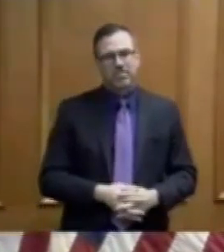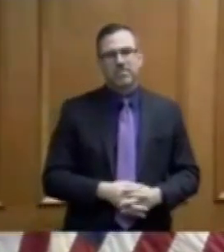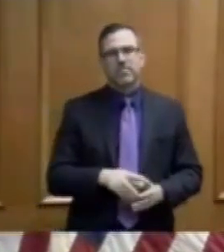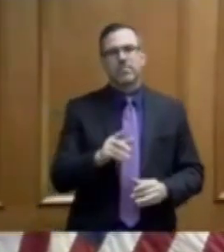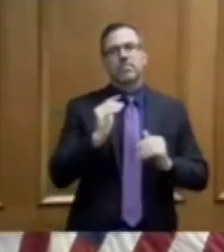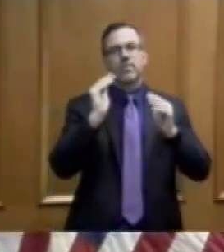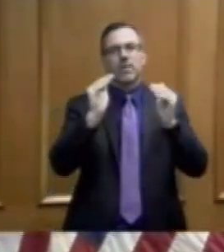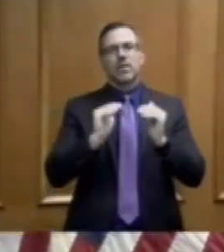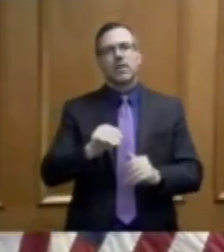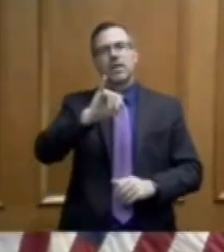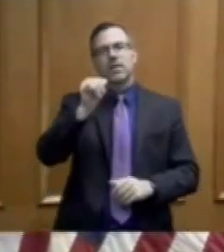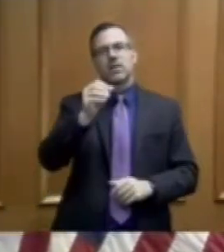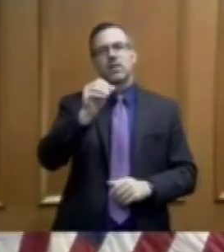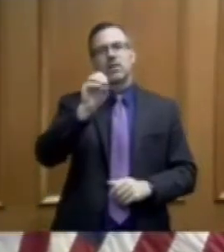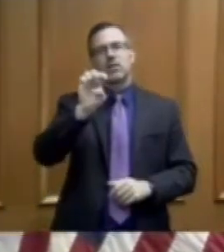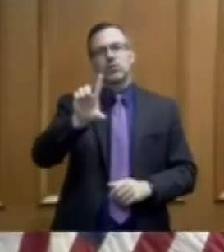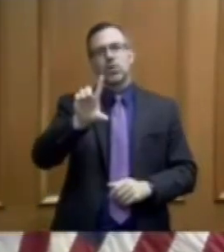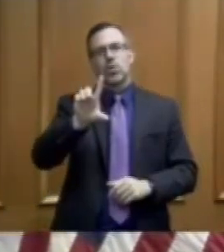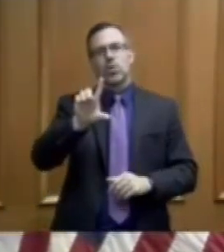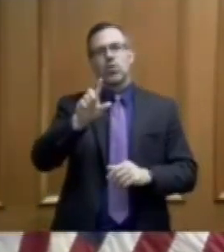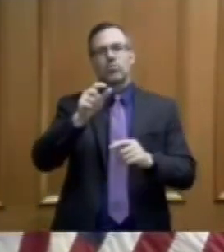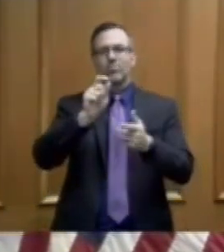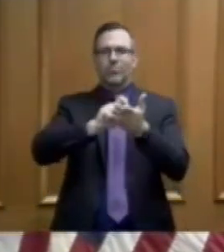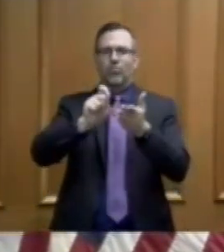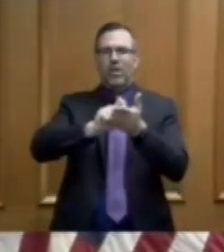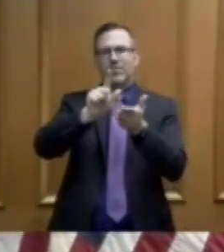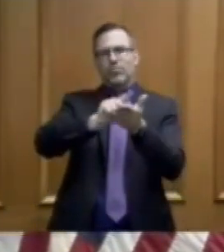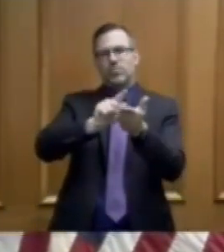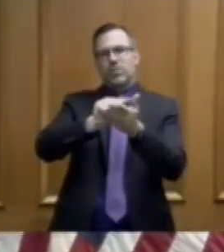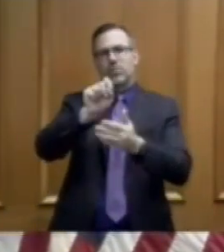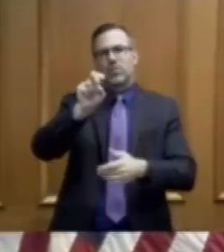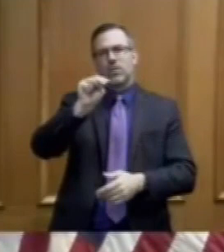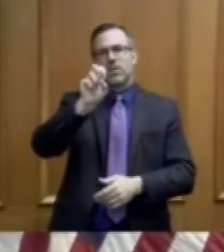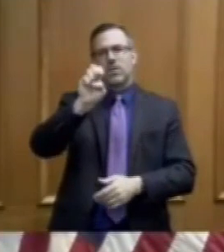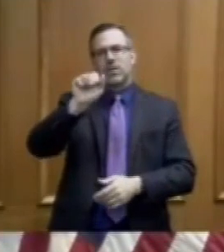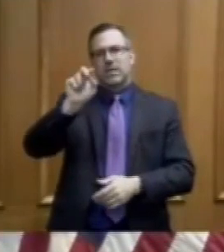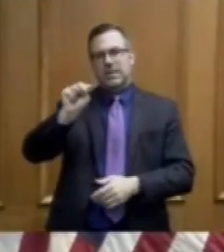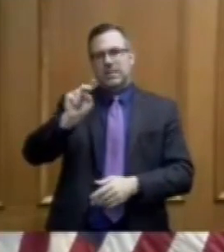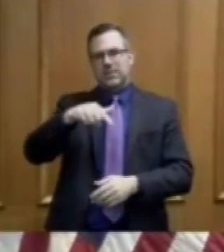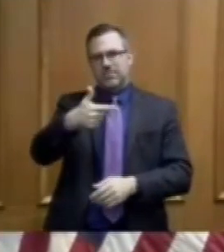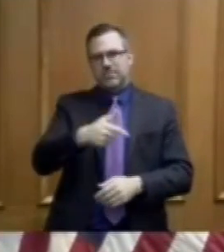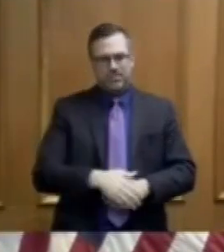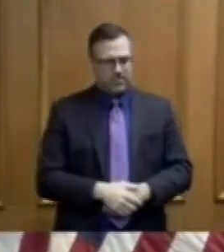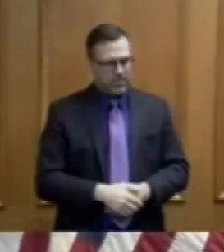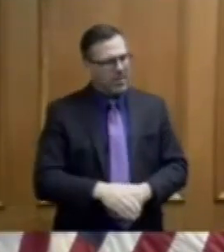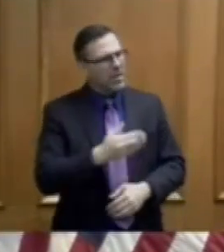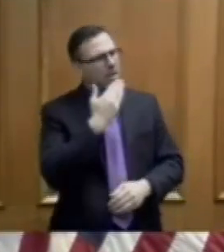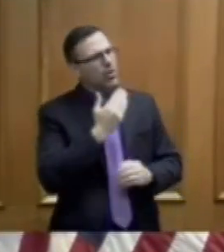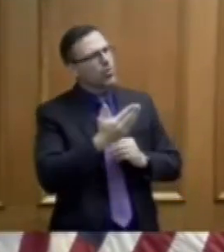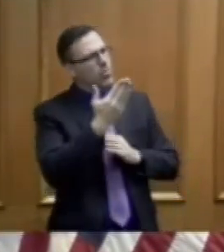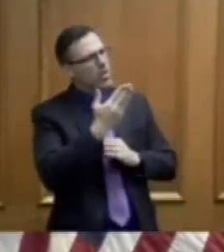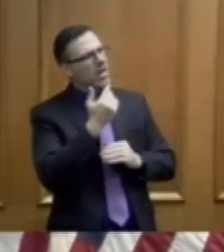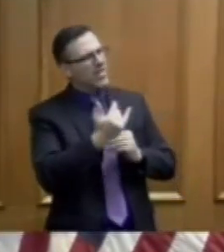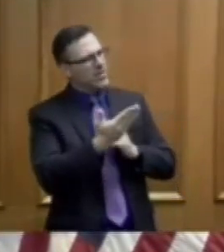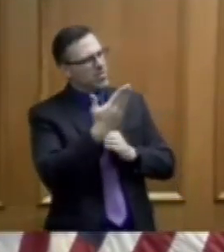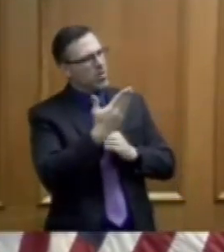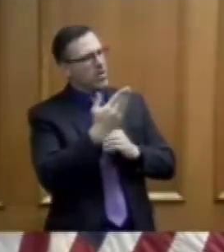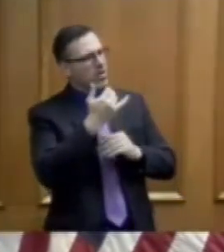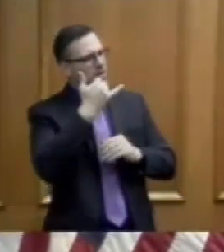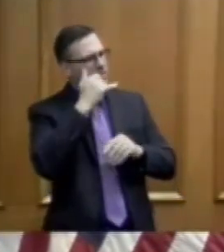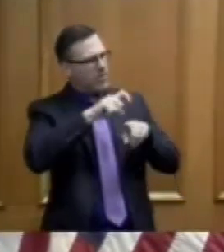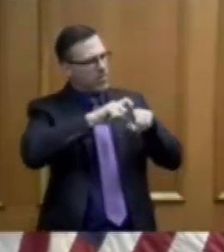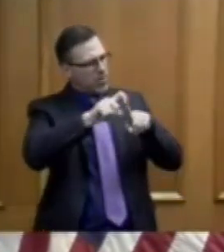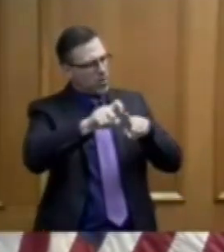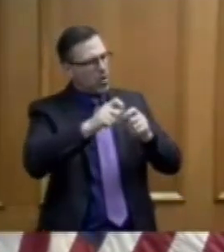Next, we'll go to Joel Ebert with the Tennessean. Joel, your line is open. Yeah, Governor, this morning on a phone call with